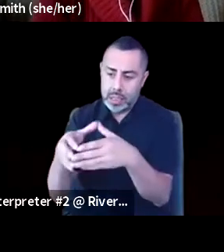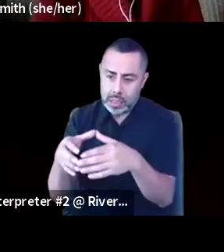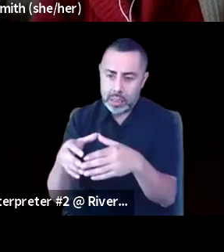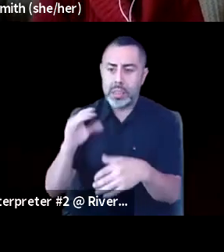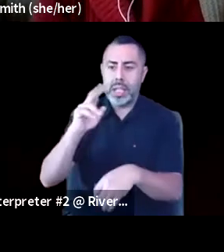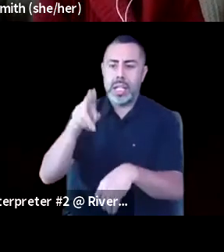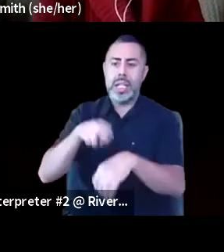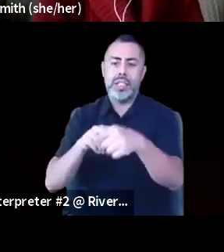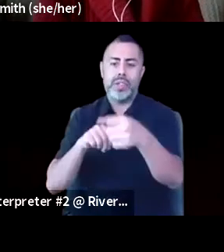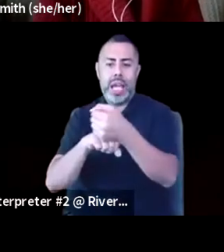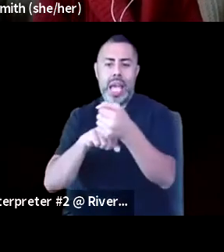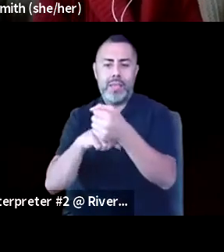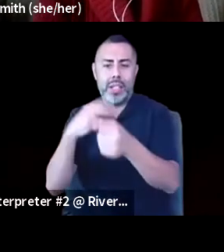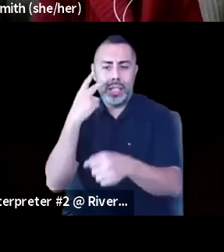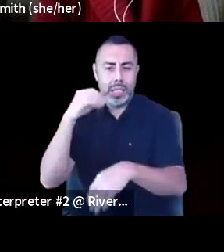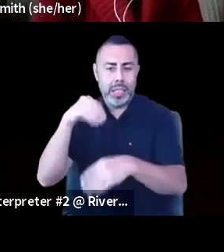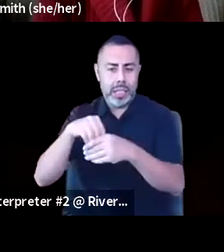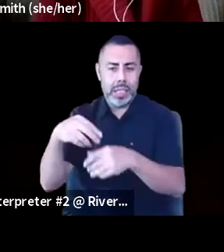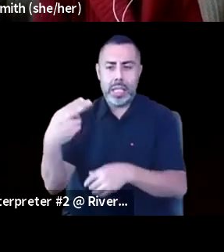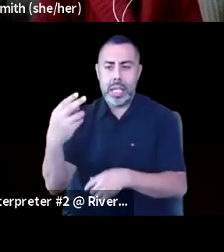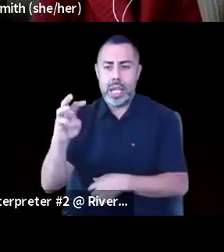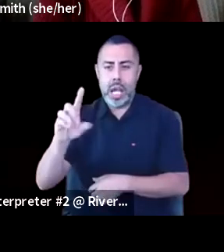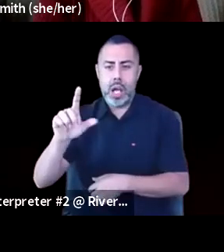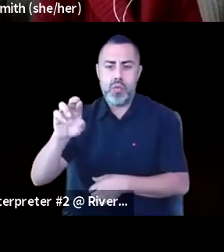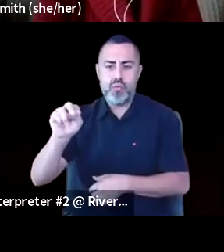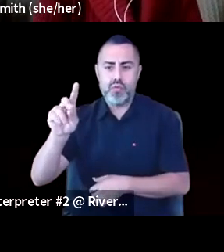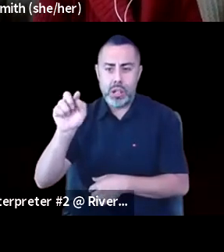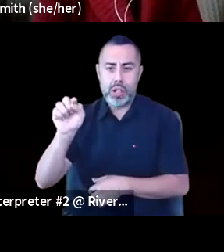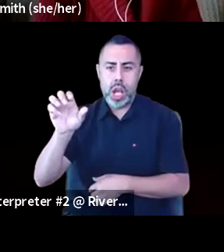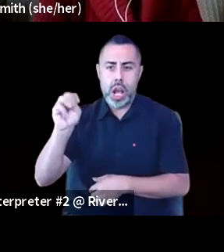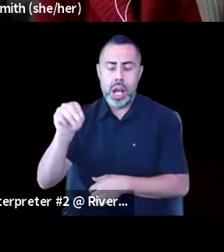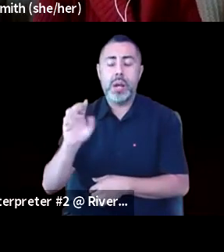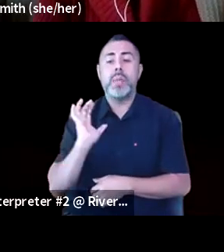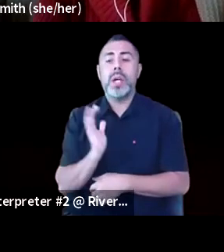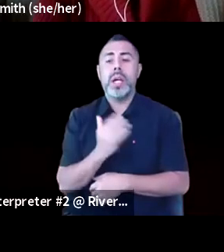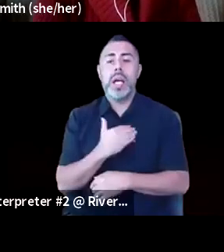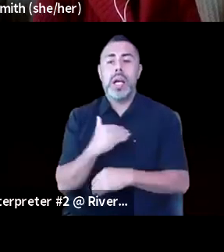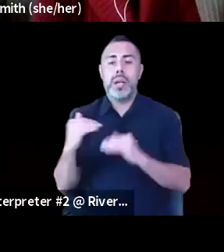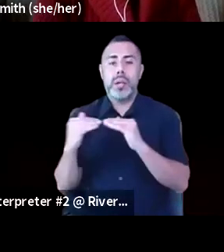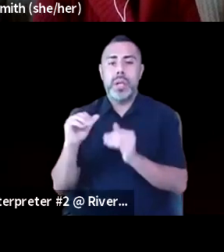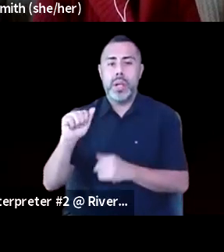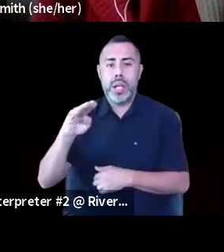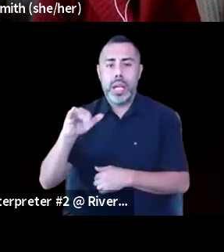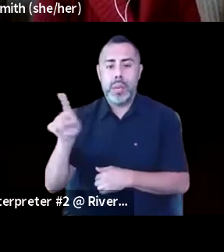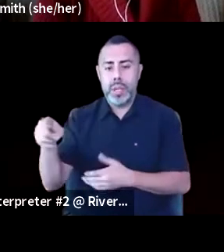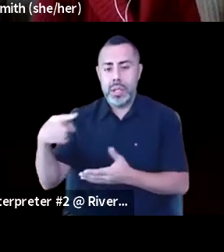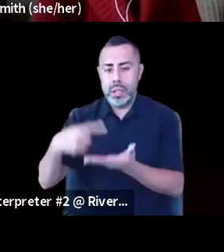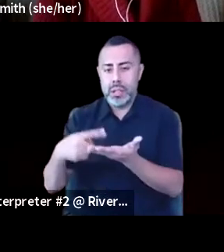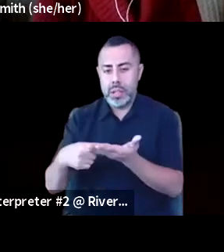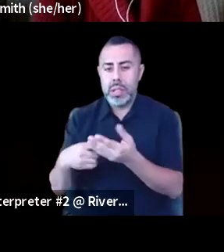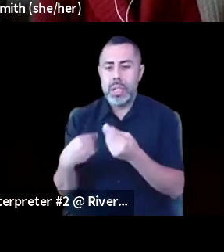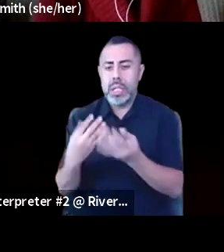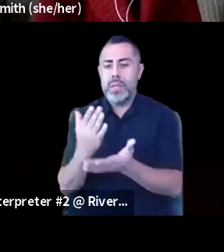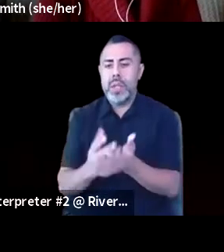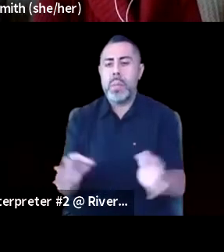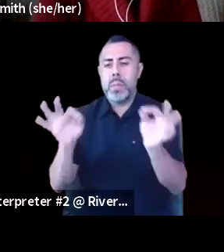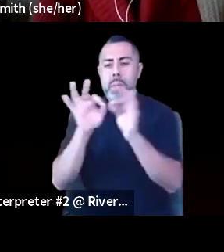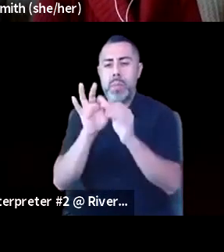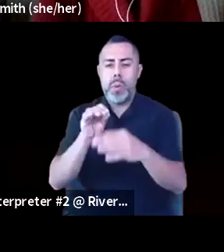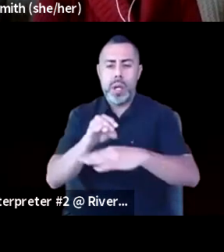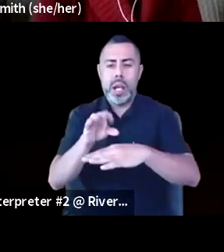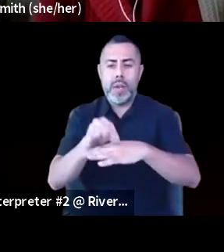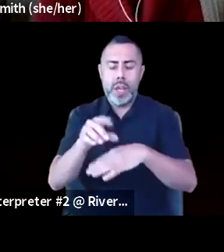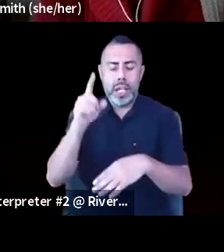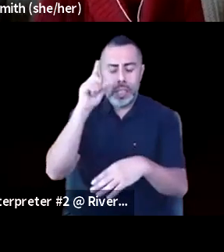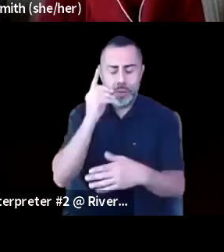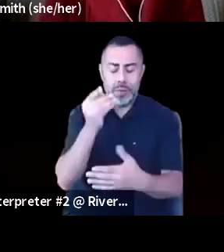our colleague Amy spoke briefly on that panel with some important advice for managing your finances at this moment. We've asked her to dive a little bit deeper with us today,